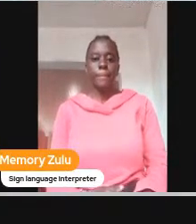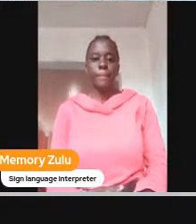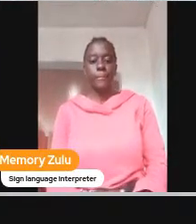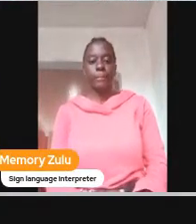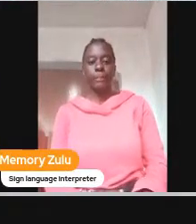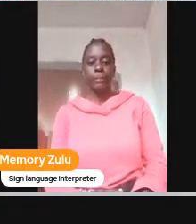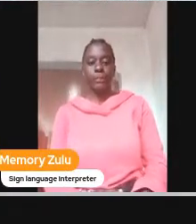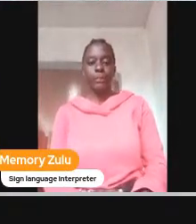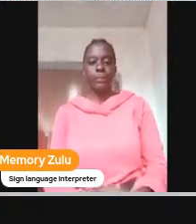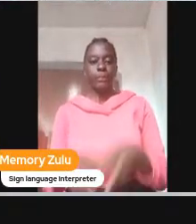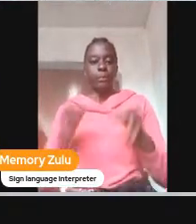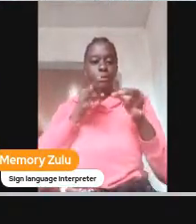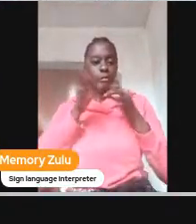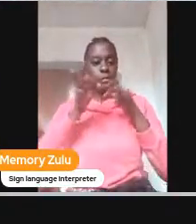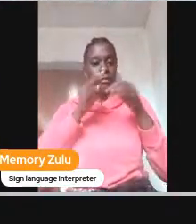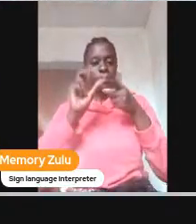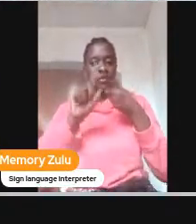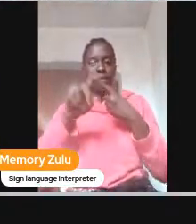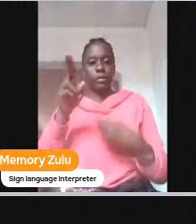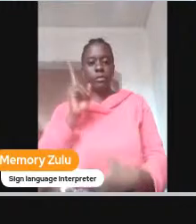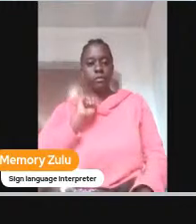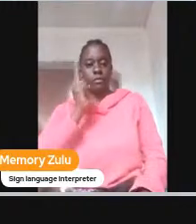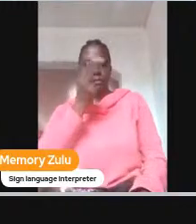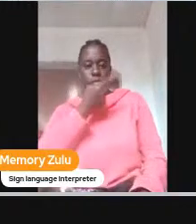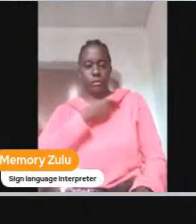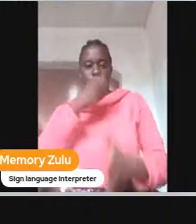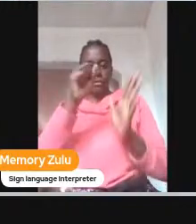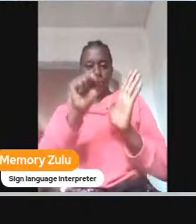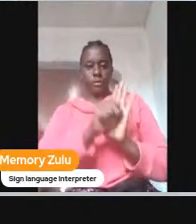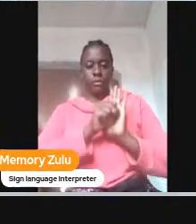aware of for the diseases you just defined?